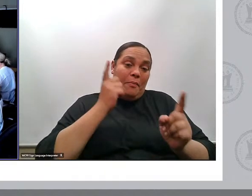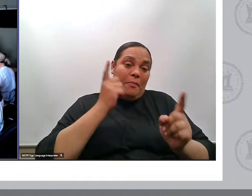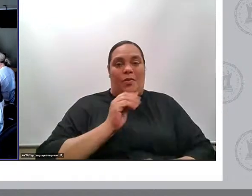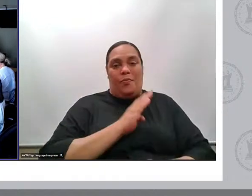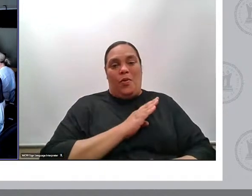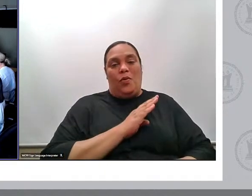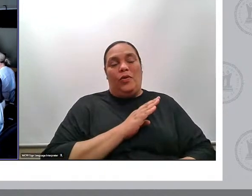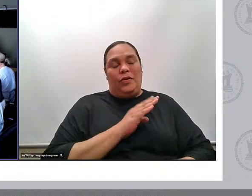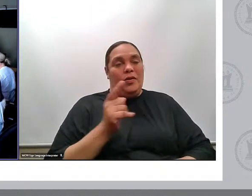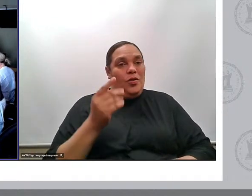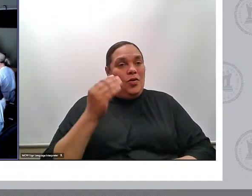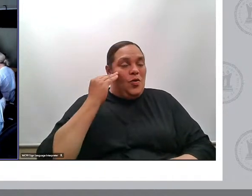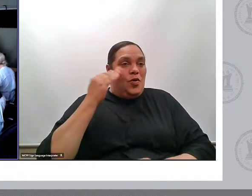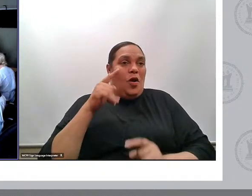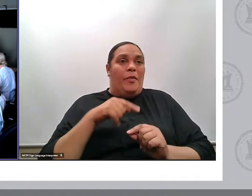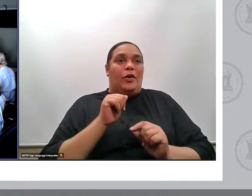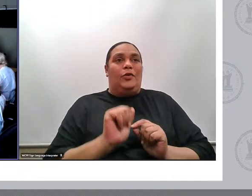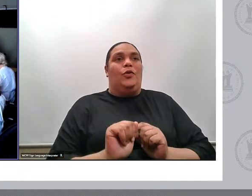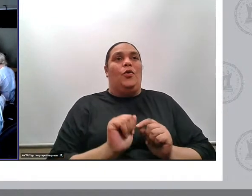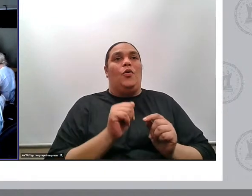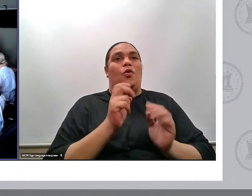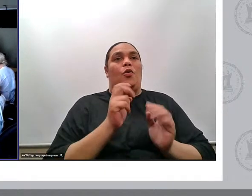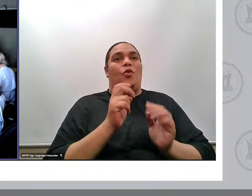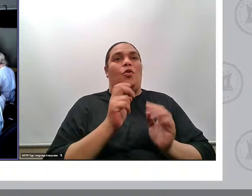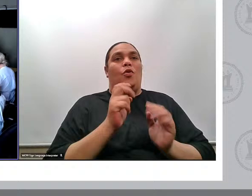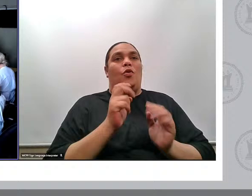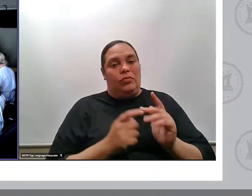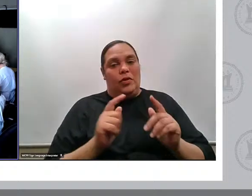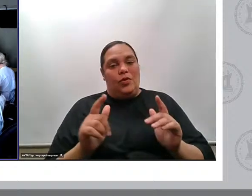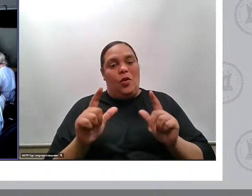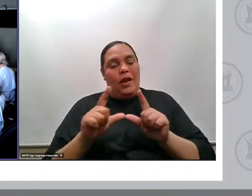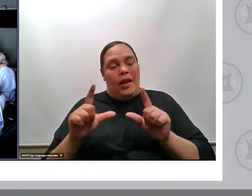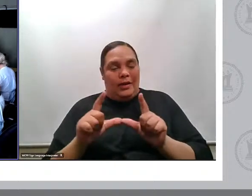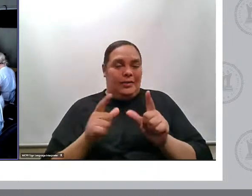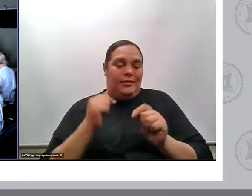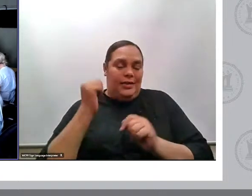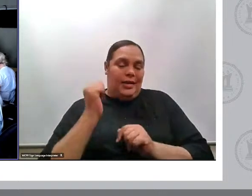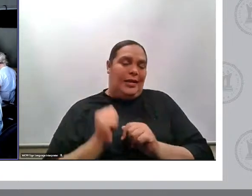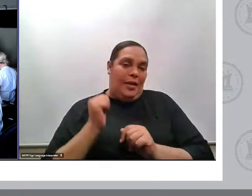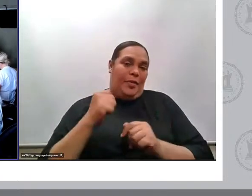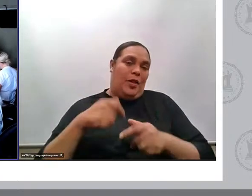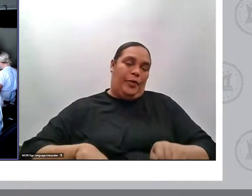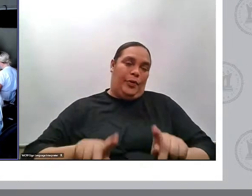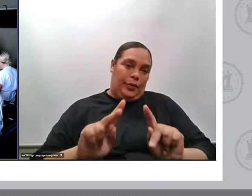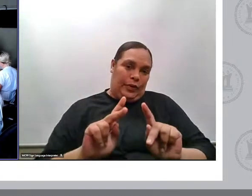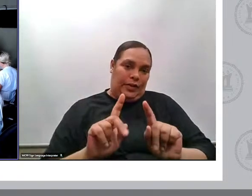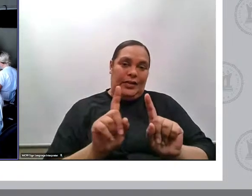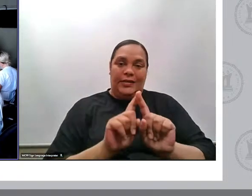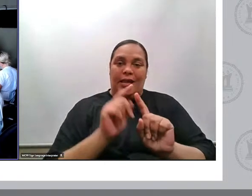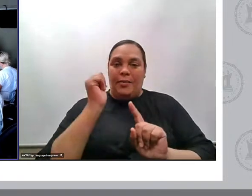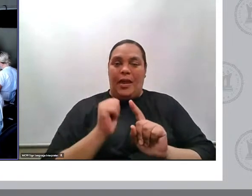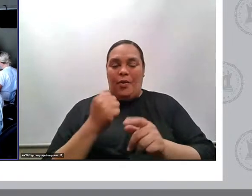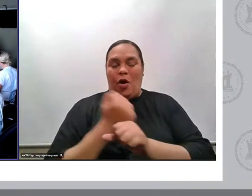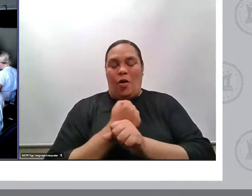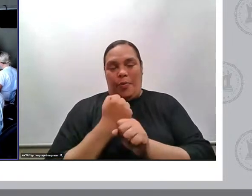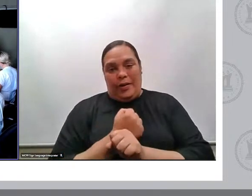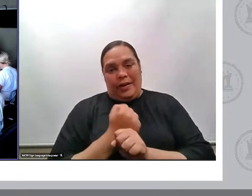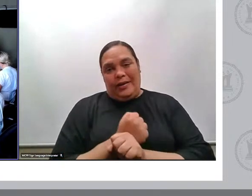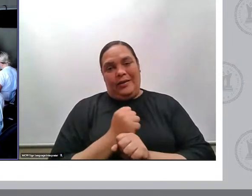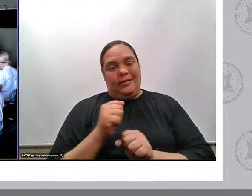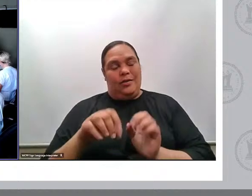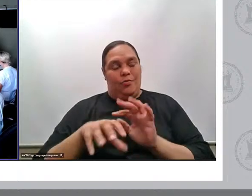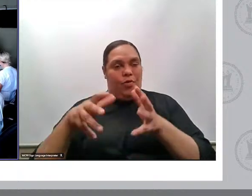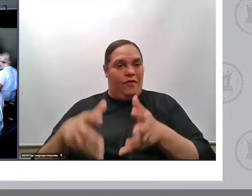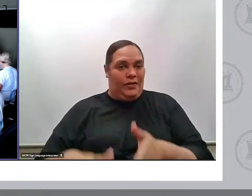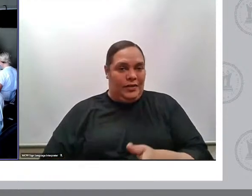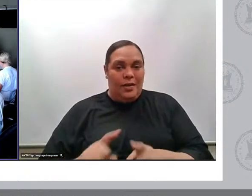mandate of the board is in terms of regulating the licensing of gambling opportunities and gambling operators in the province.